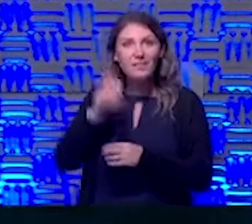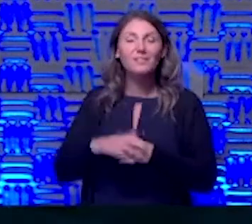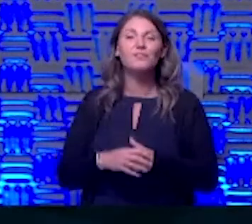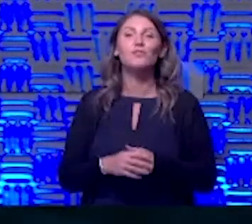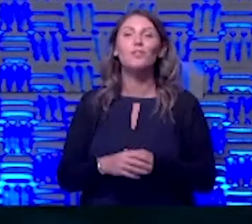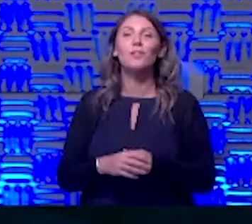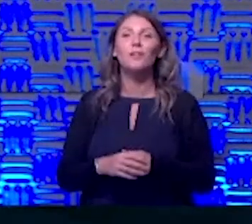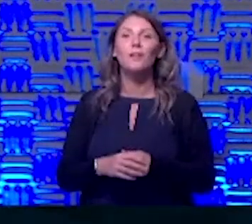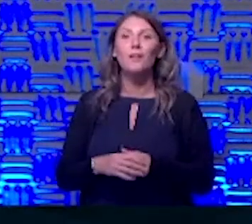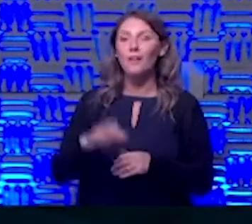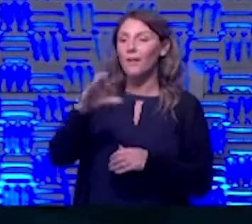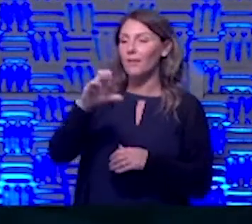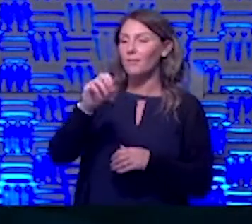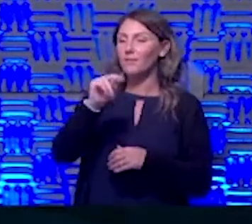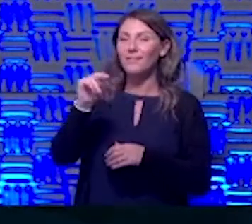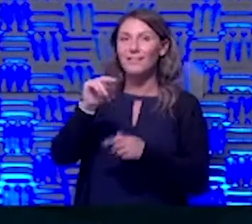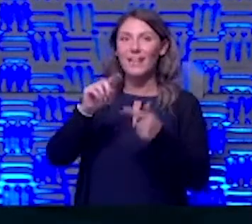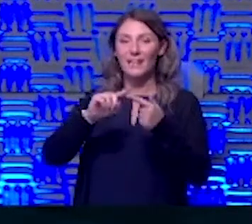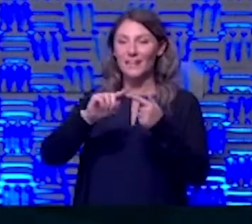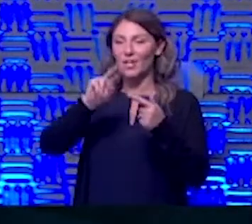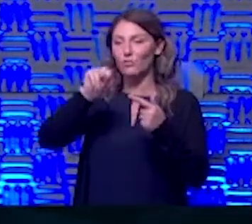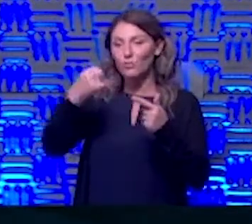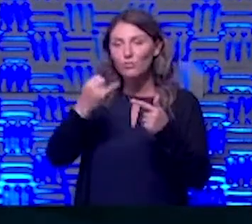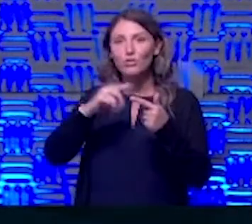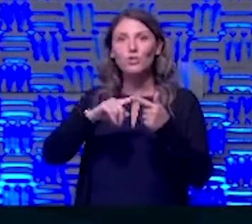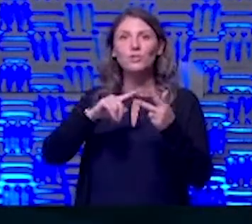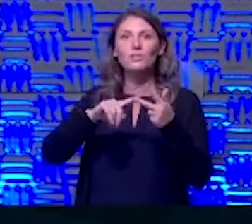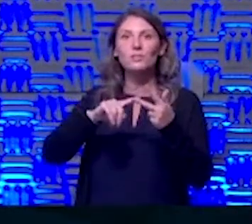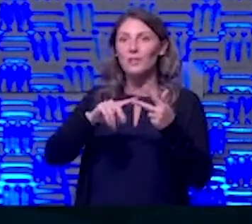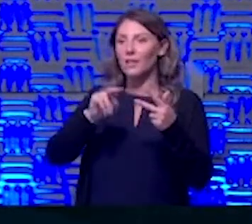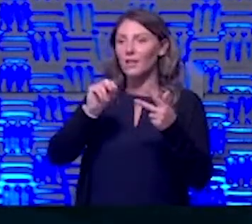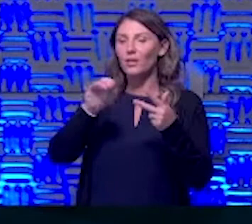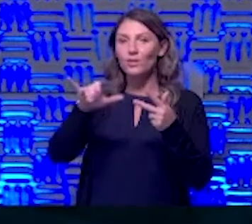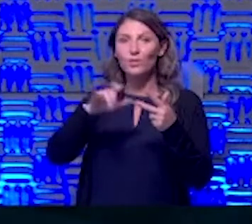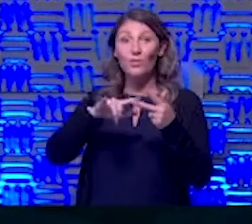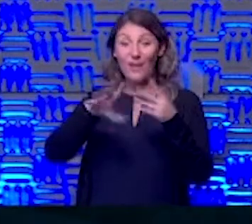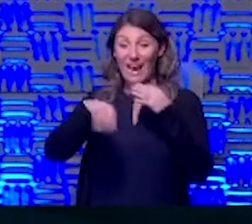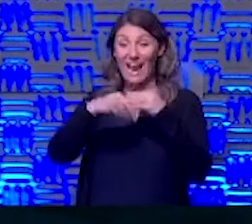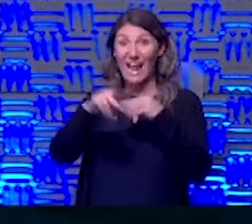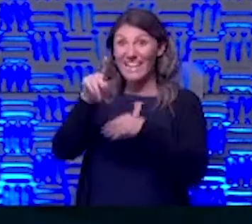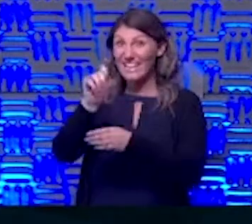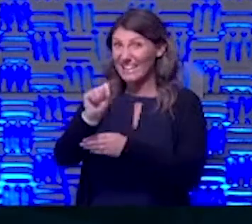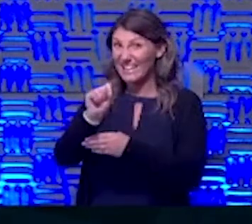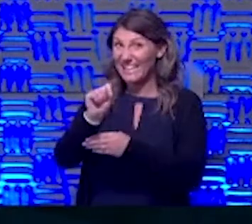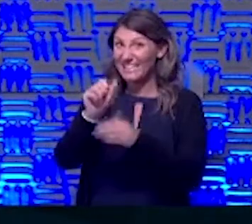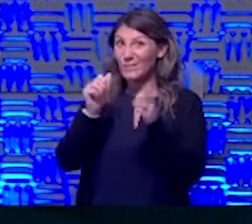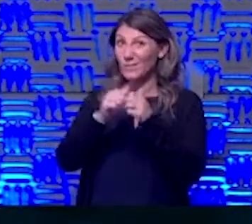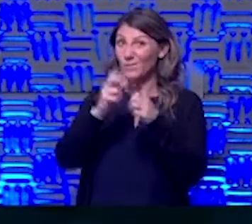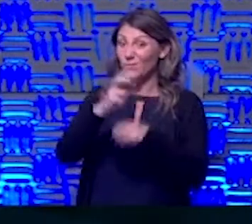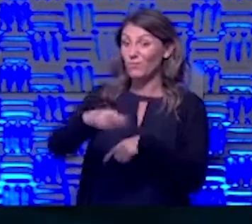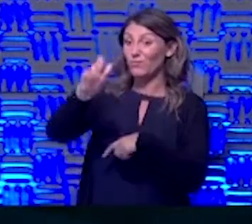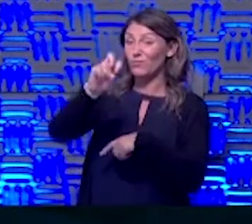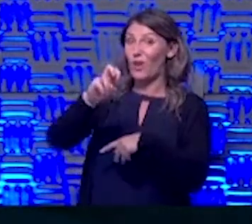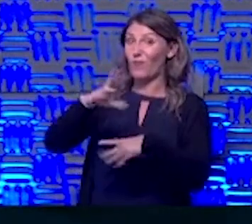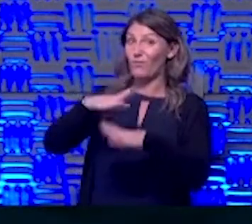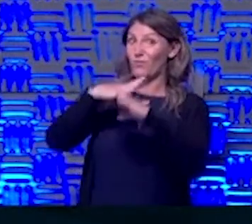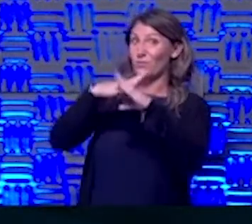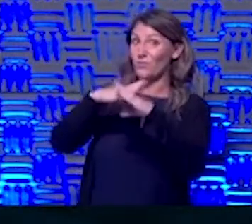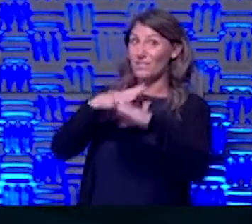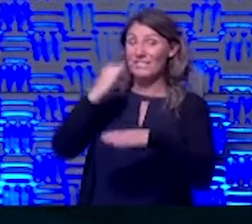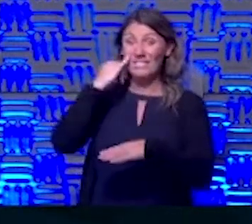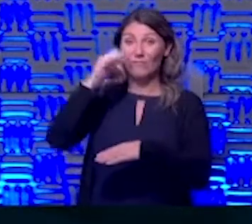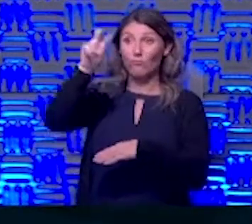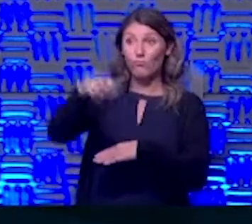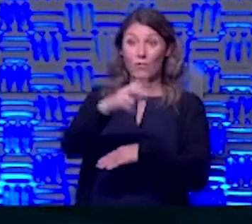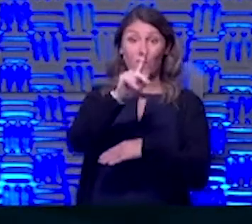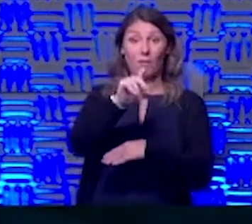that Connecticut, New Jersey, and I think New York added Kansas to its list of travel restrictions. If you travel here, you evidently have to